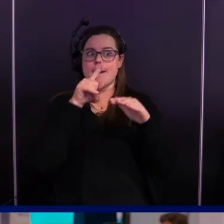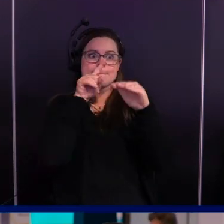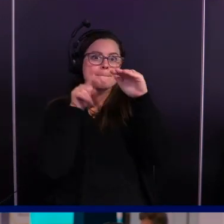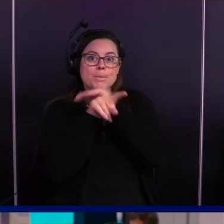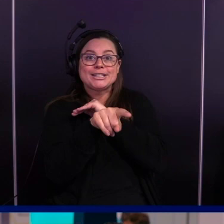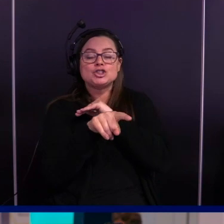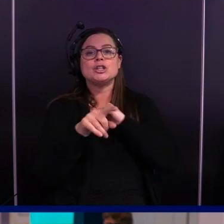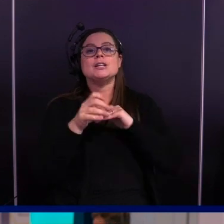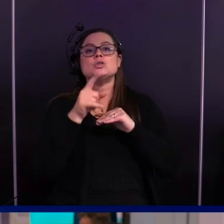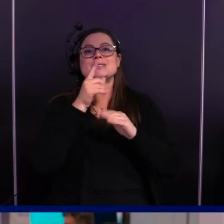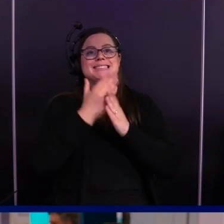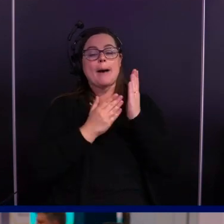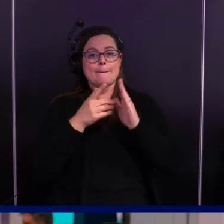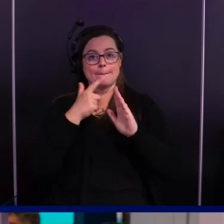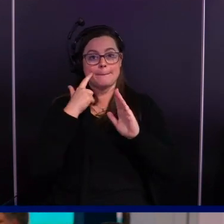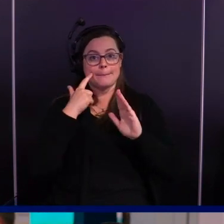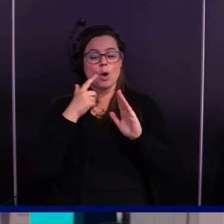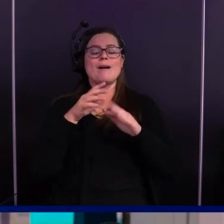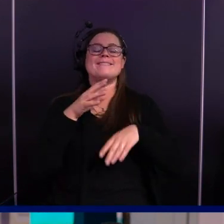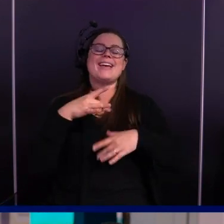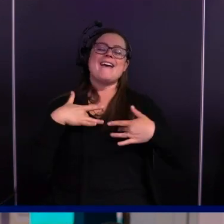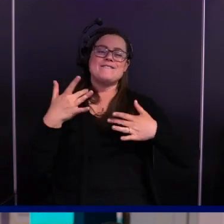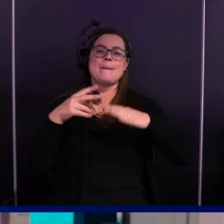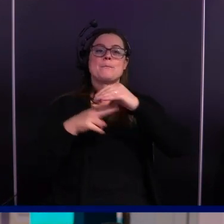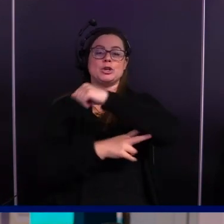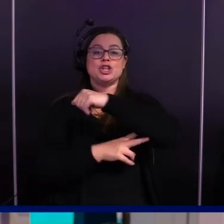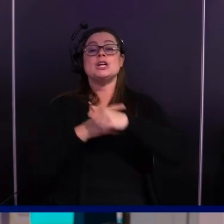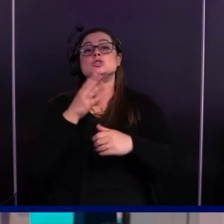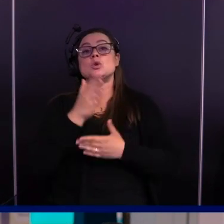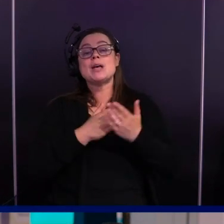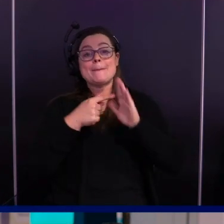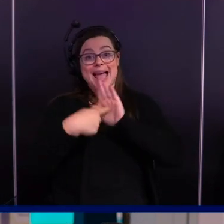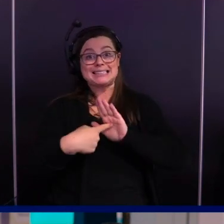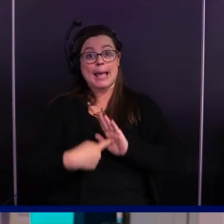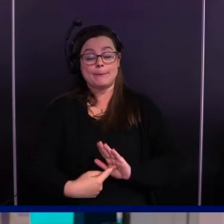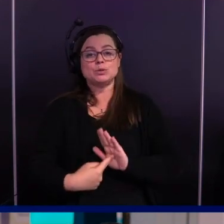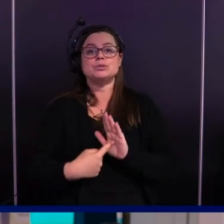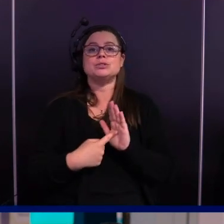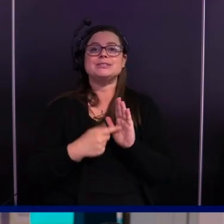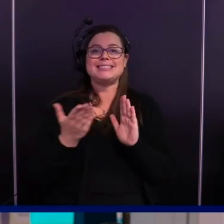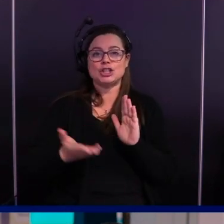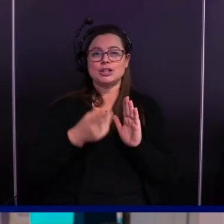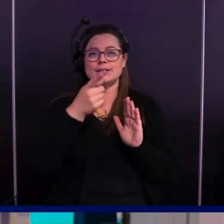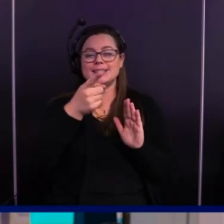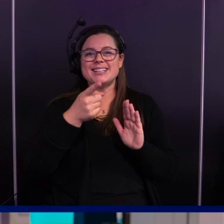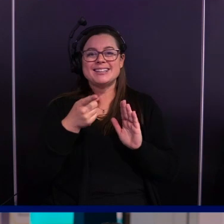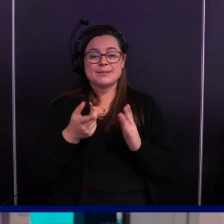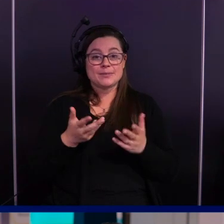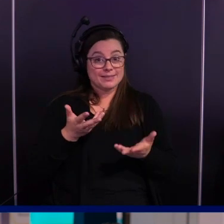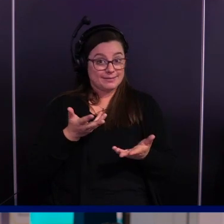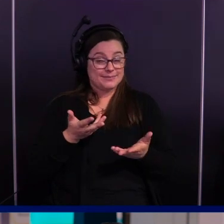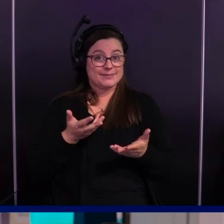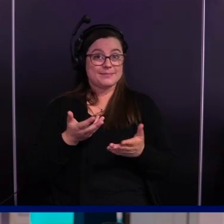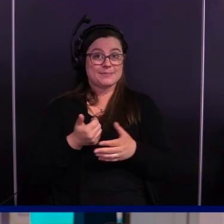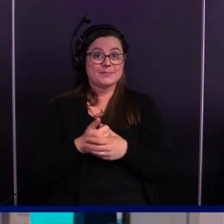the examples here. I'm going to talk about, this session thing is all about